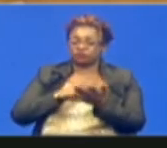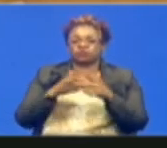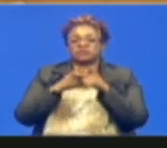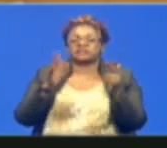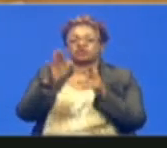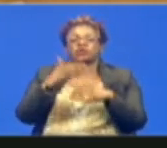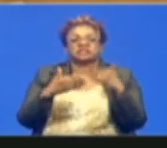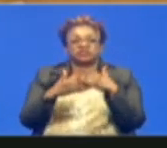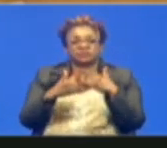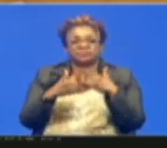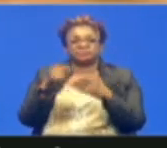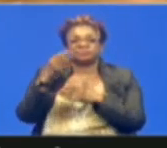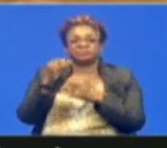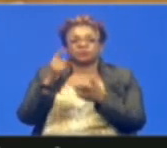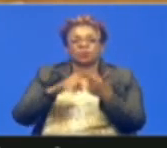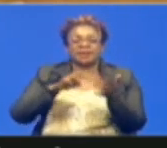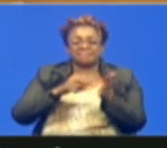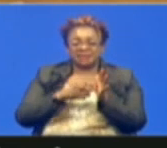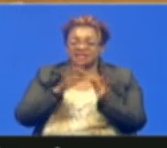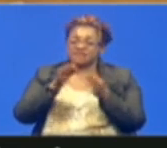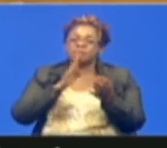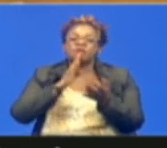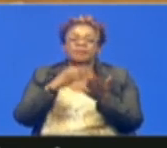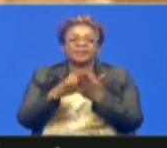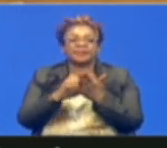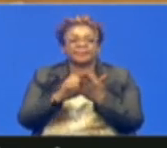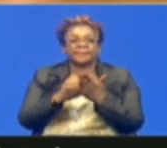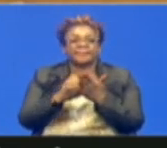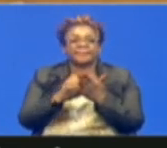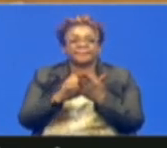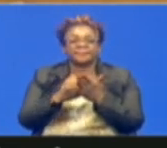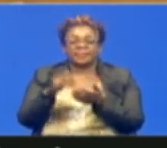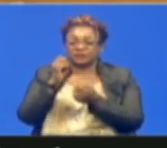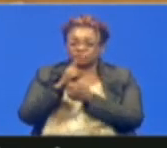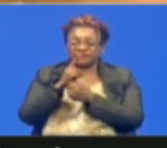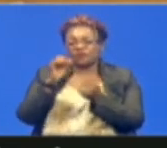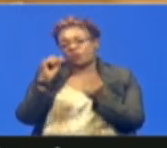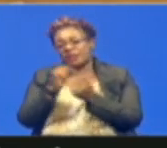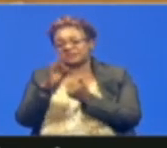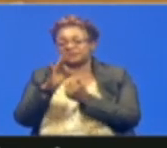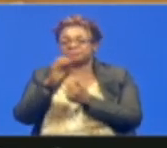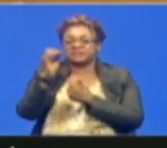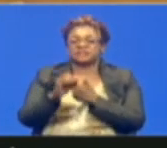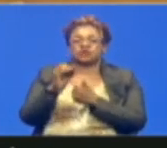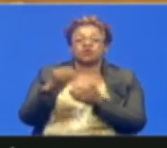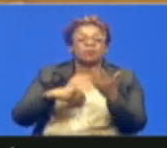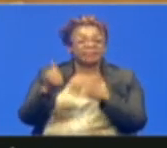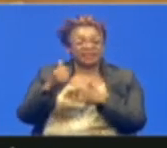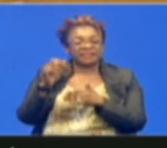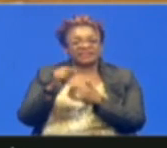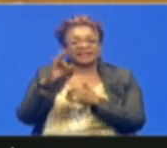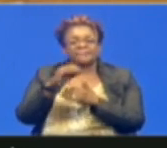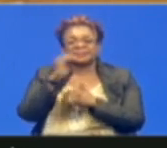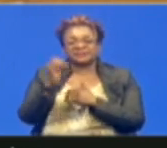construction. So what that means is, if you borrowed money, right, at 12-13%, you're paying 13% for that